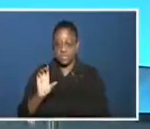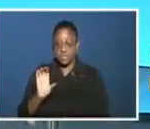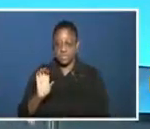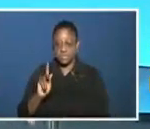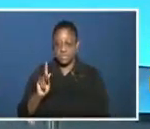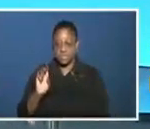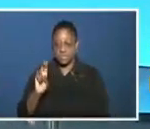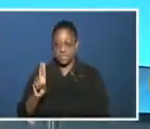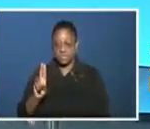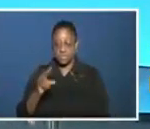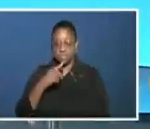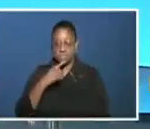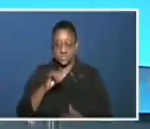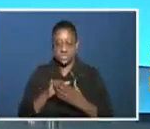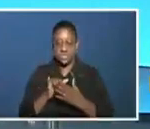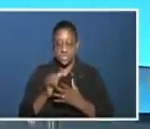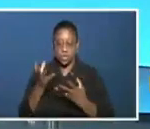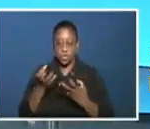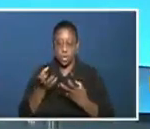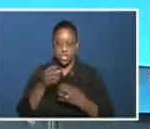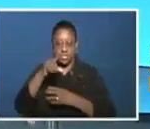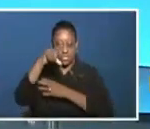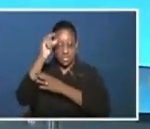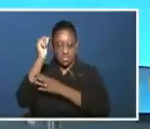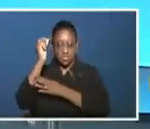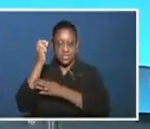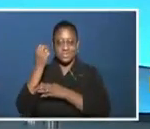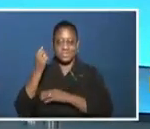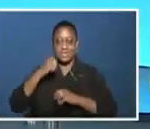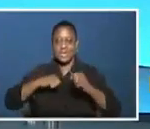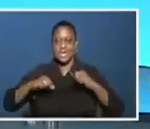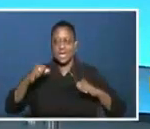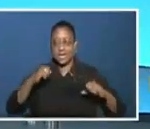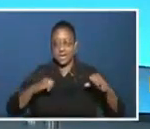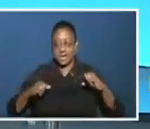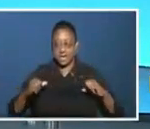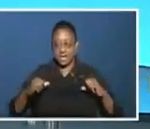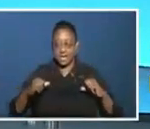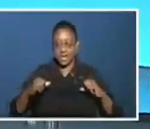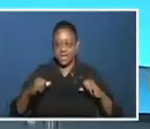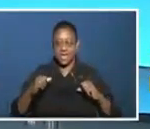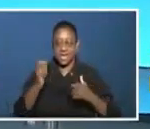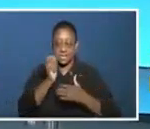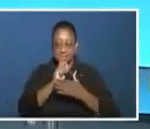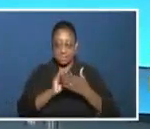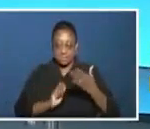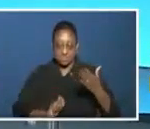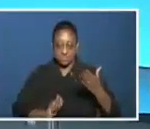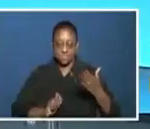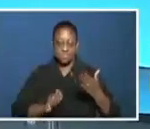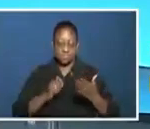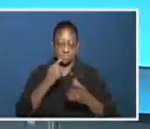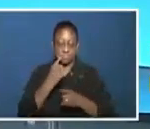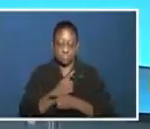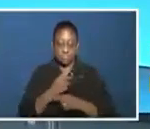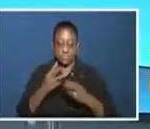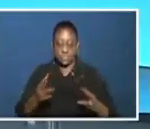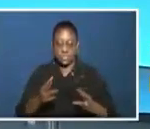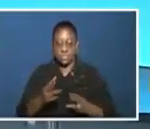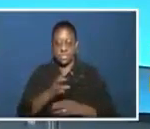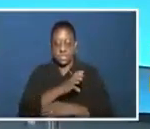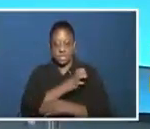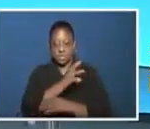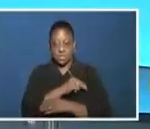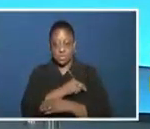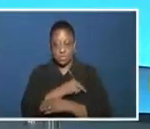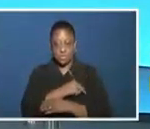are hoping to apply pressure on the government to act in the face of stalled contract negotiations. Cleopatra Murphy tells